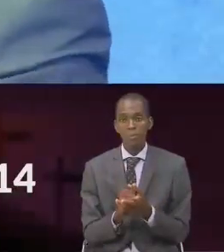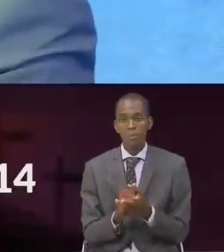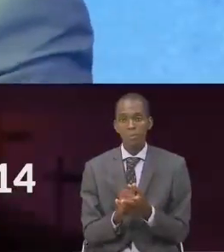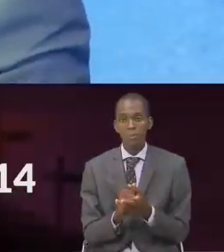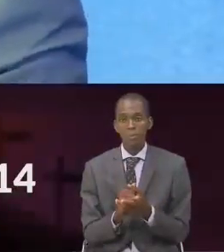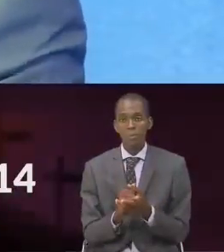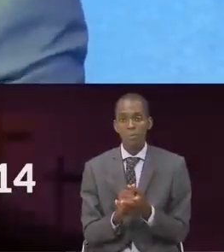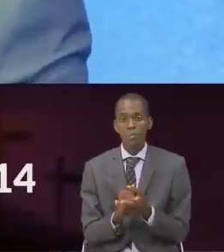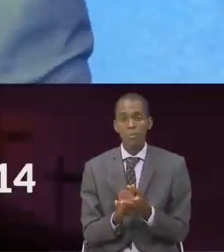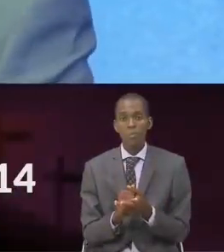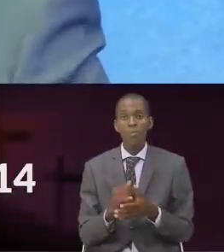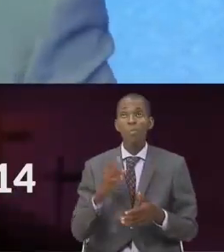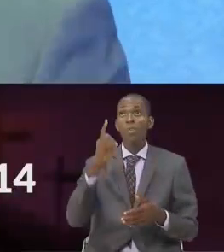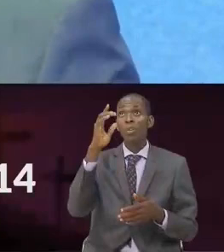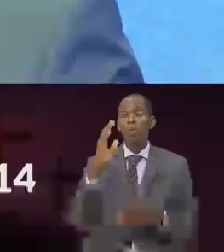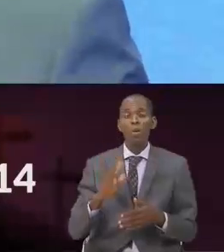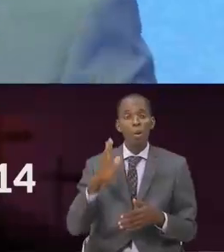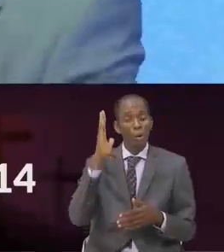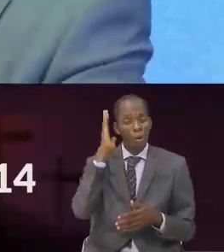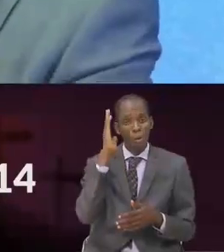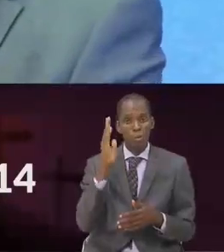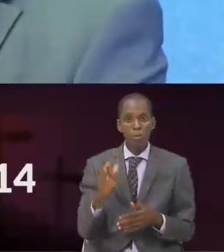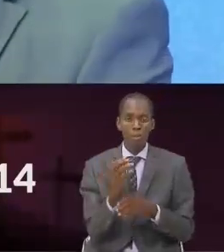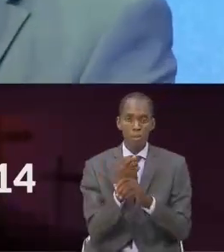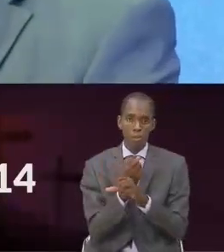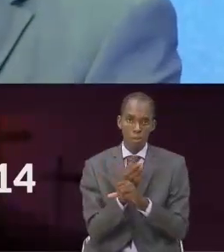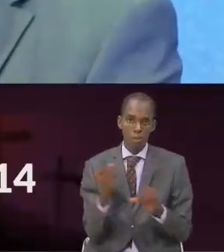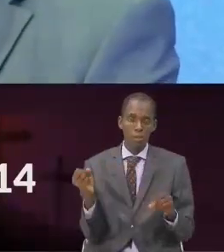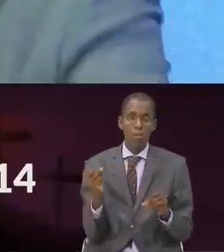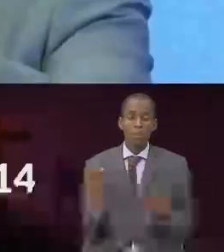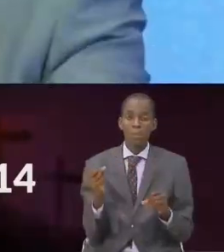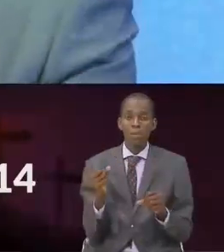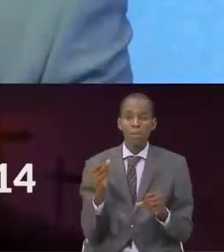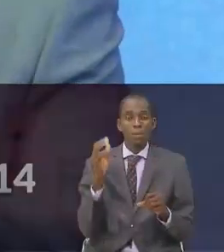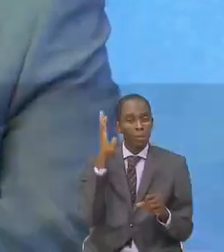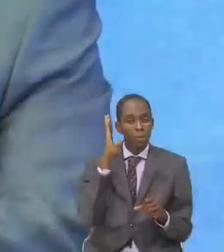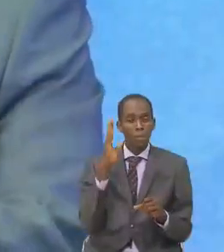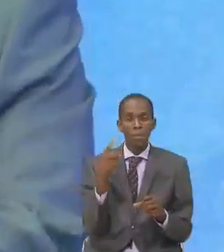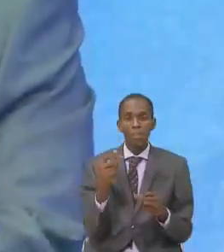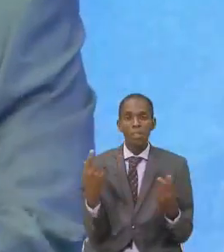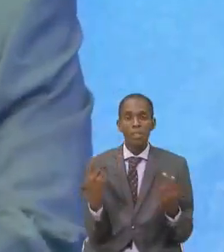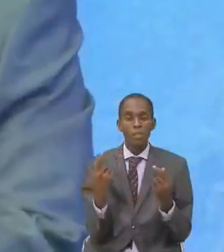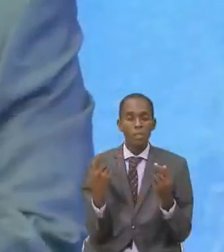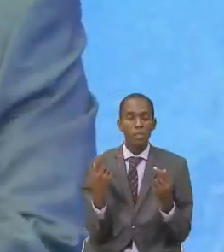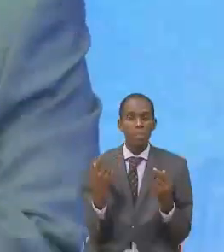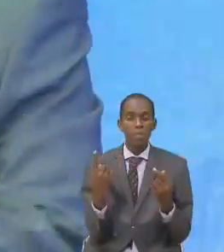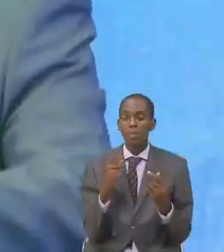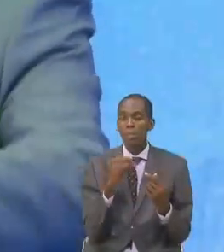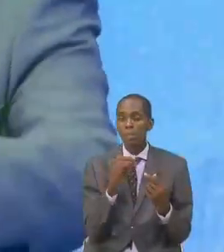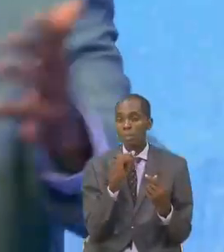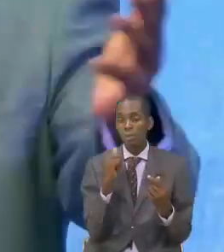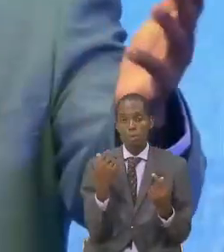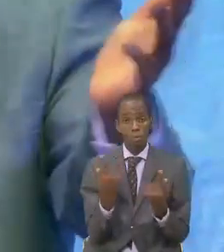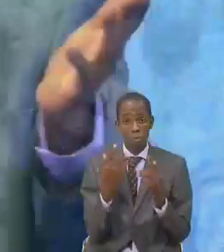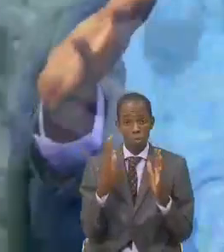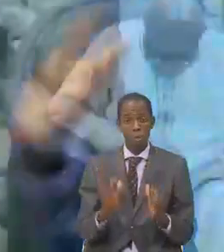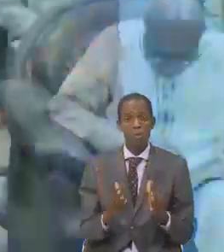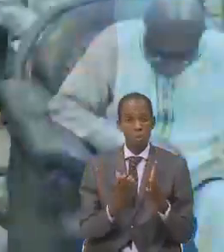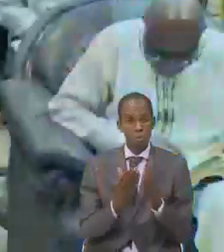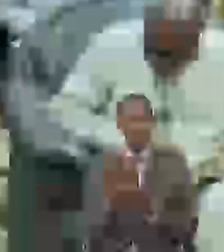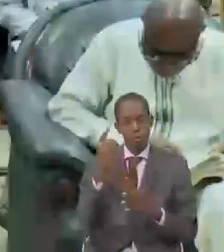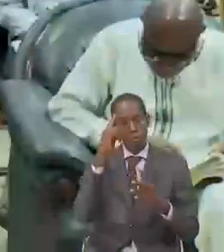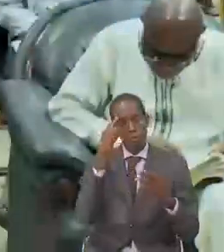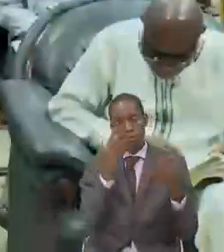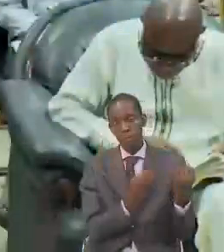will justify the heathen through faith. God will justify the